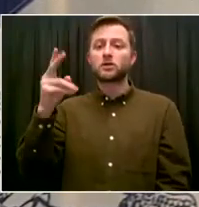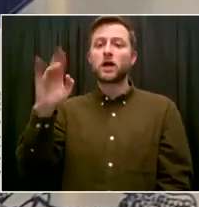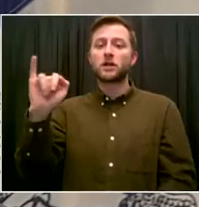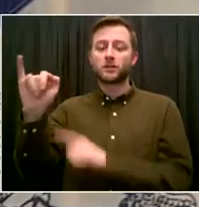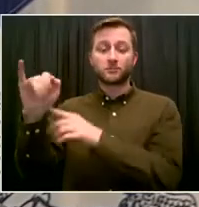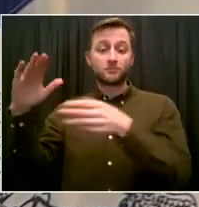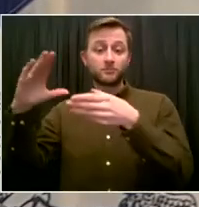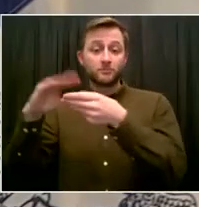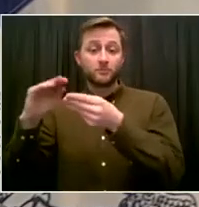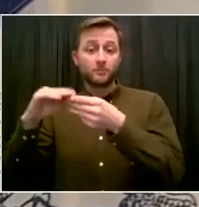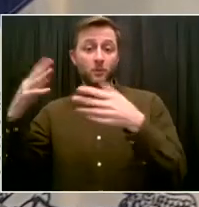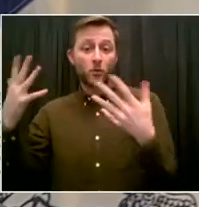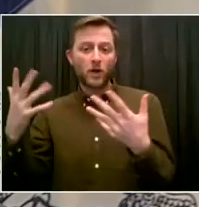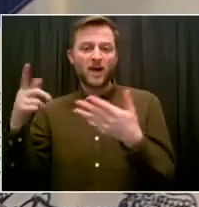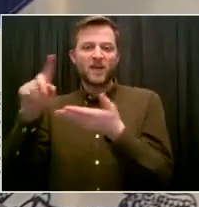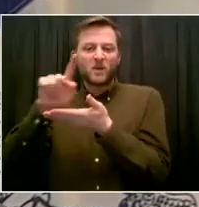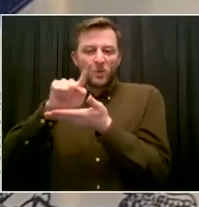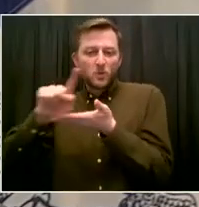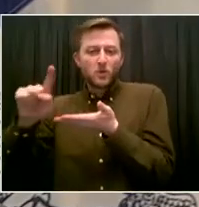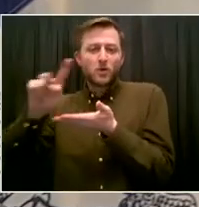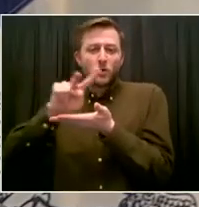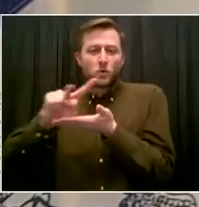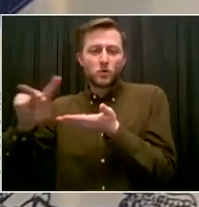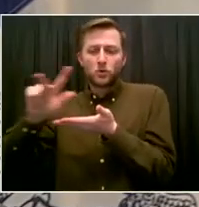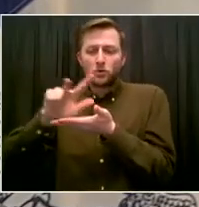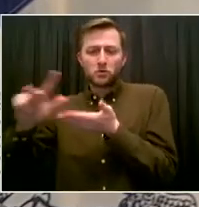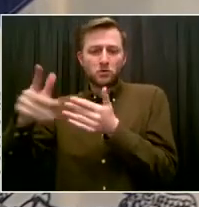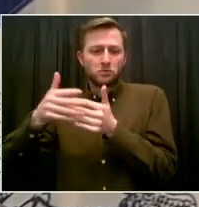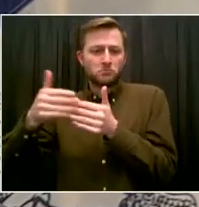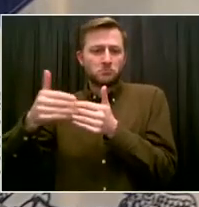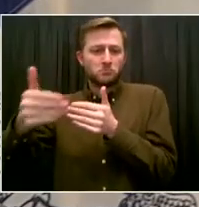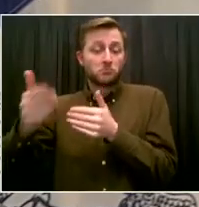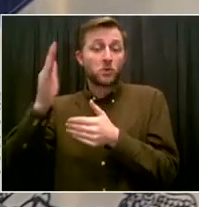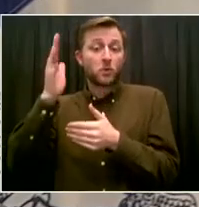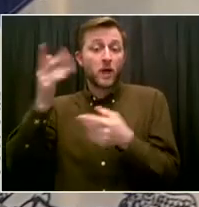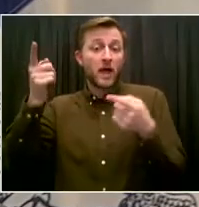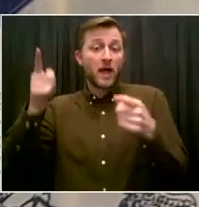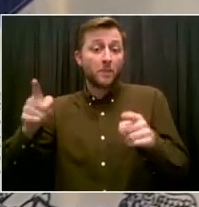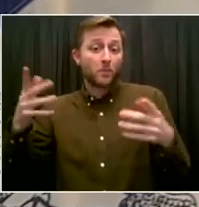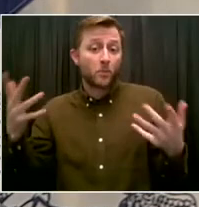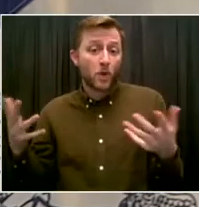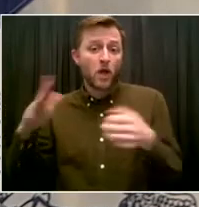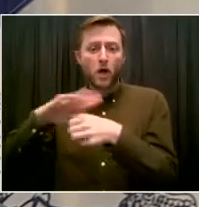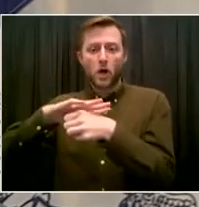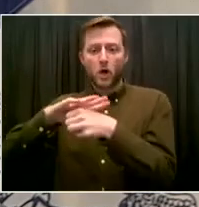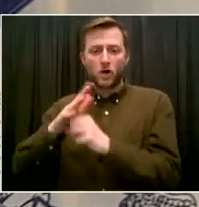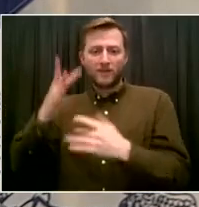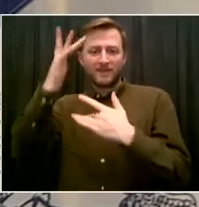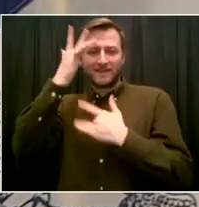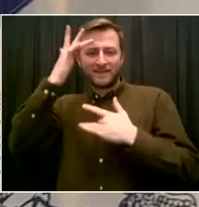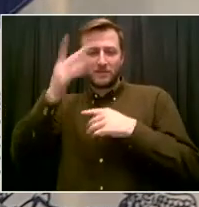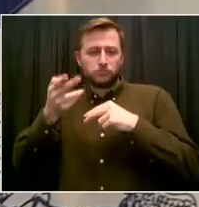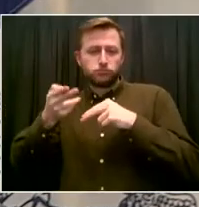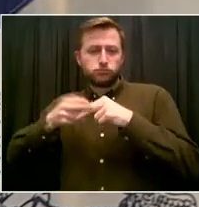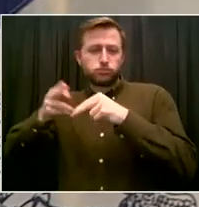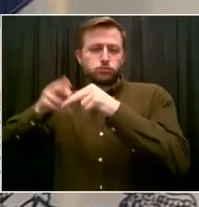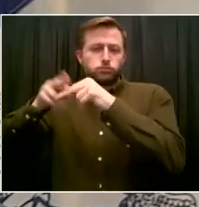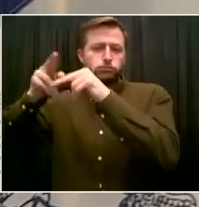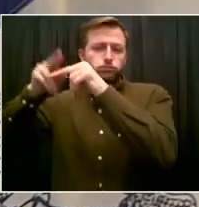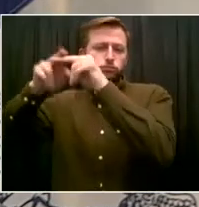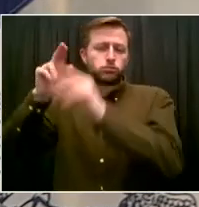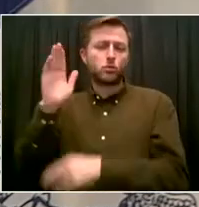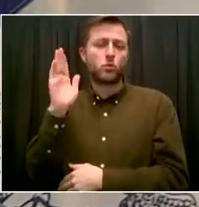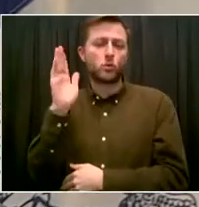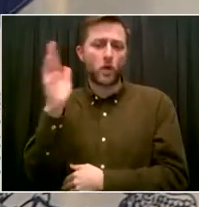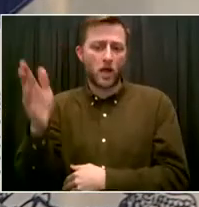cases. Thankfully, in general, they seem more mild, and thankfully, our healthcare system is well positioned in this city to deal with